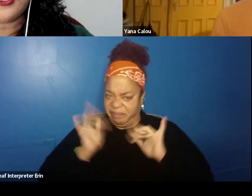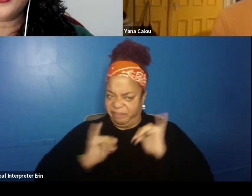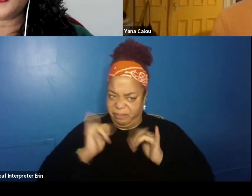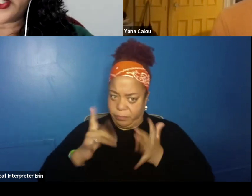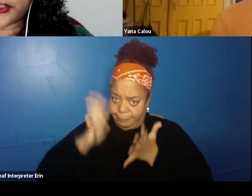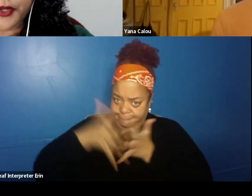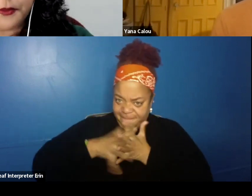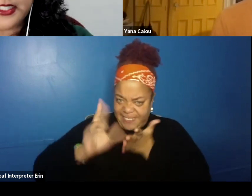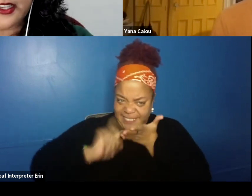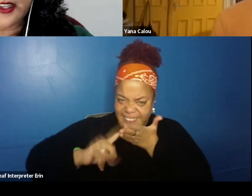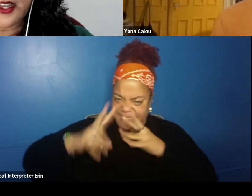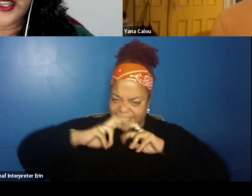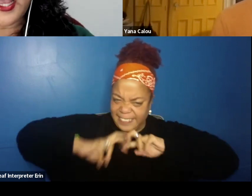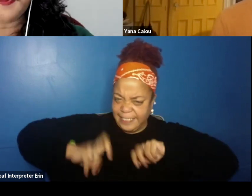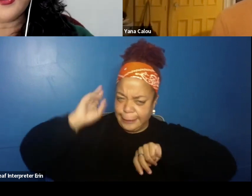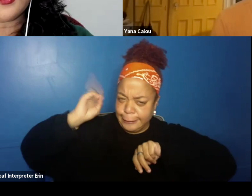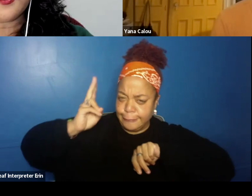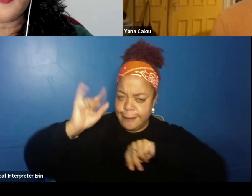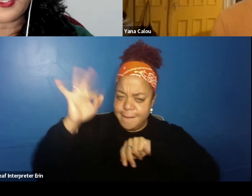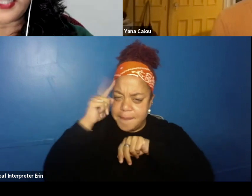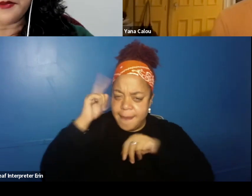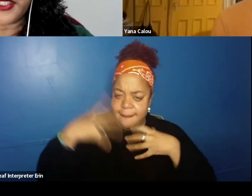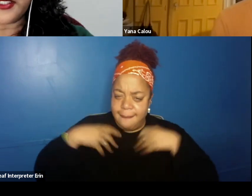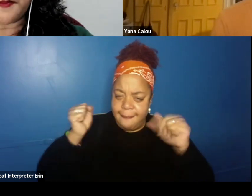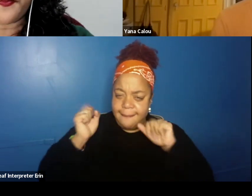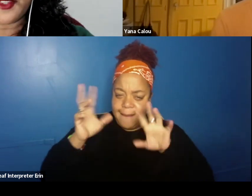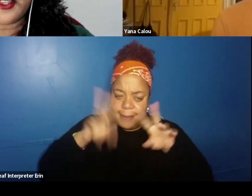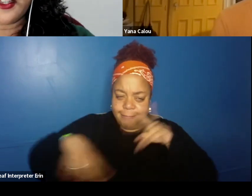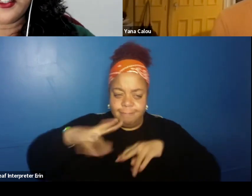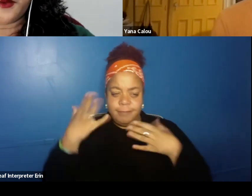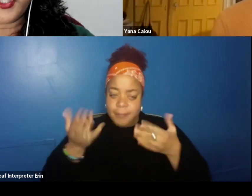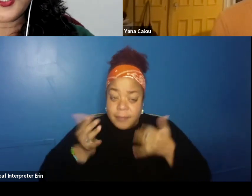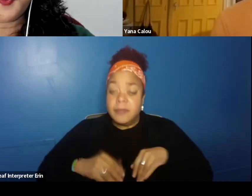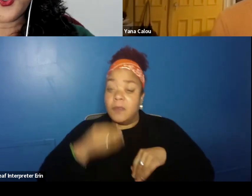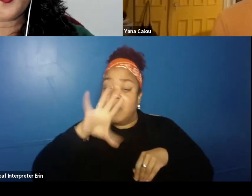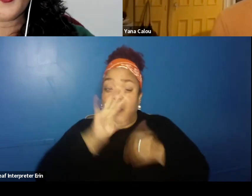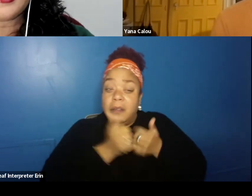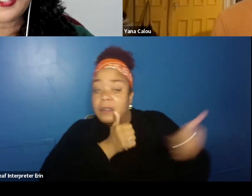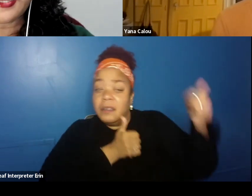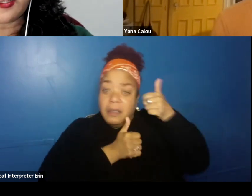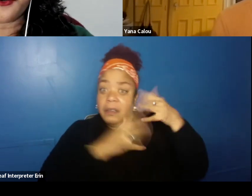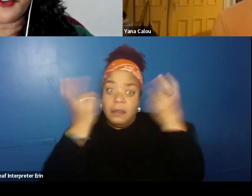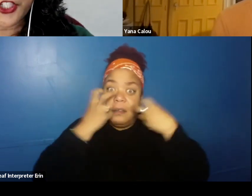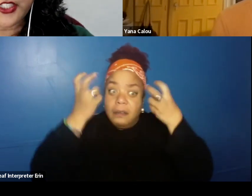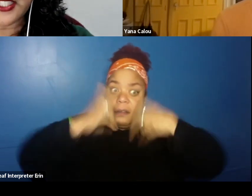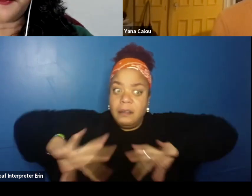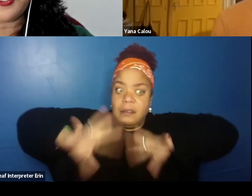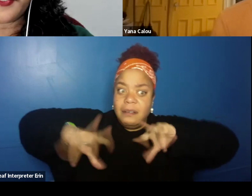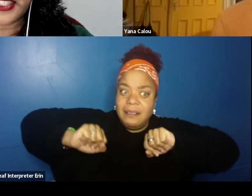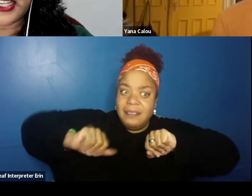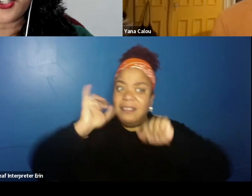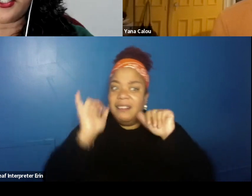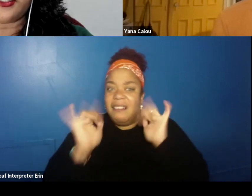ties to white supremacy, capitalism, and ableism. They will expose present-day iterations